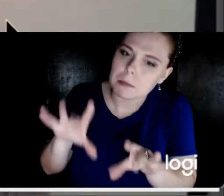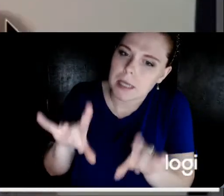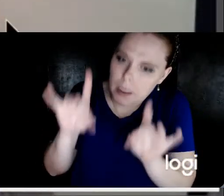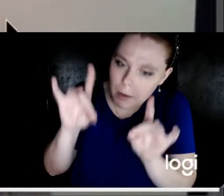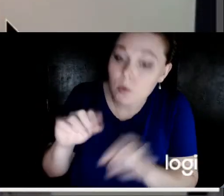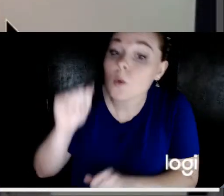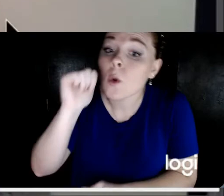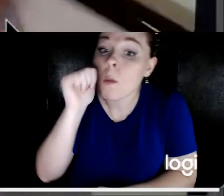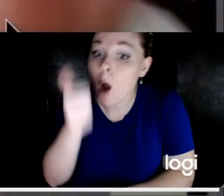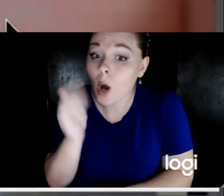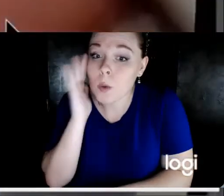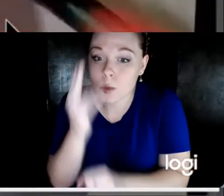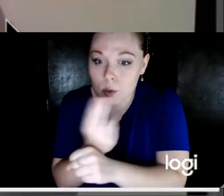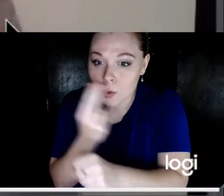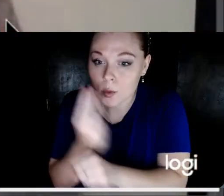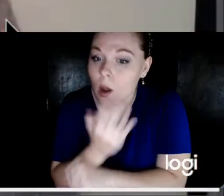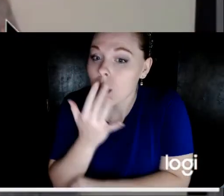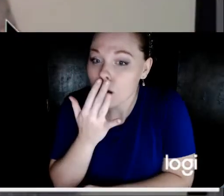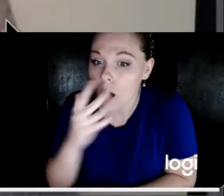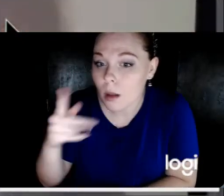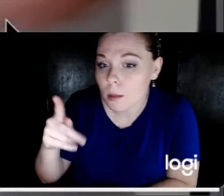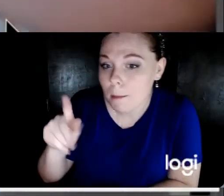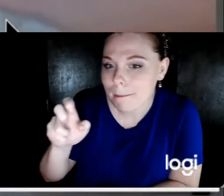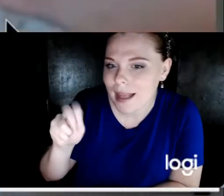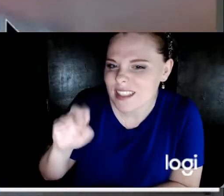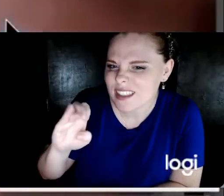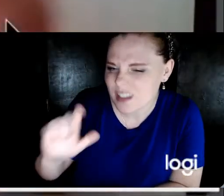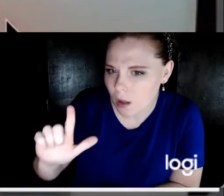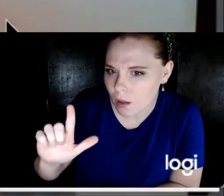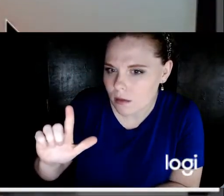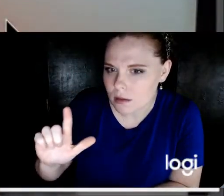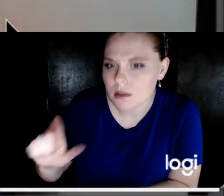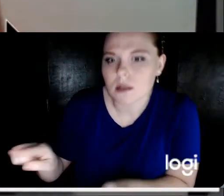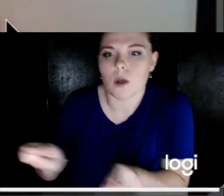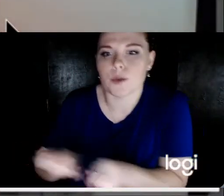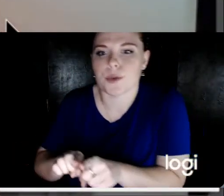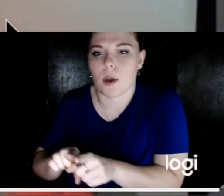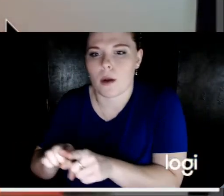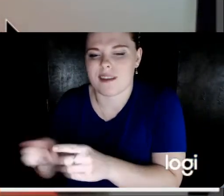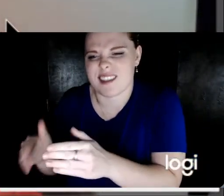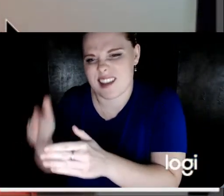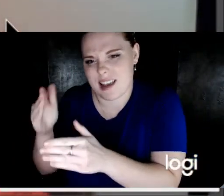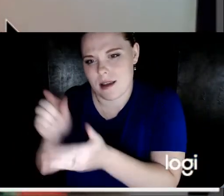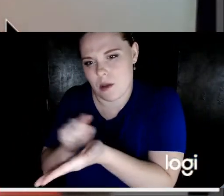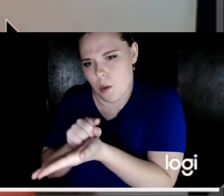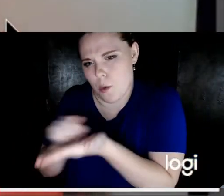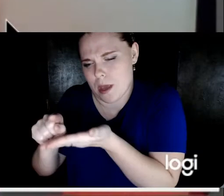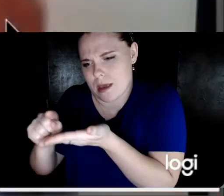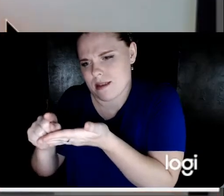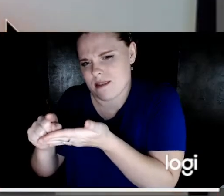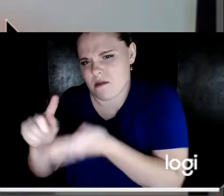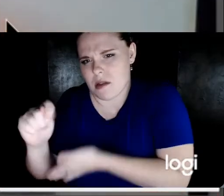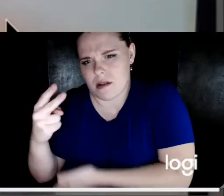going to be working with colored pencils, and then the project at the end of the week is going to have colored pencils in it as well.